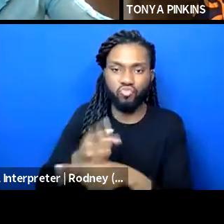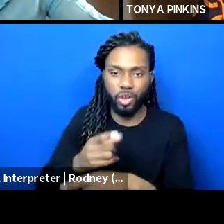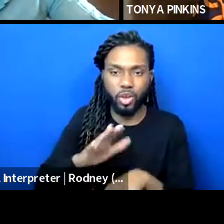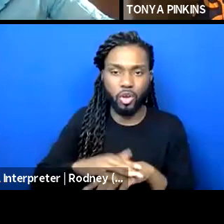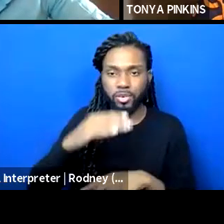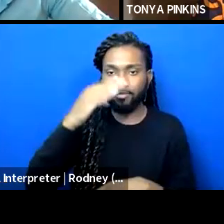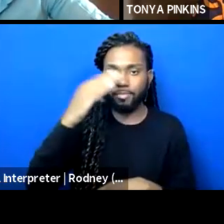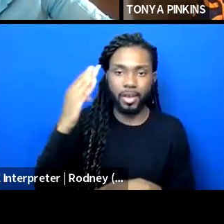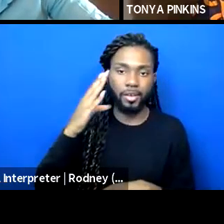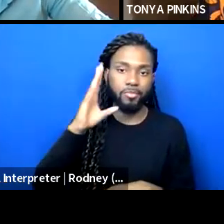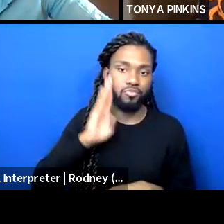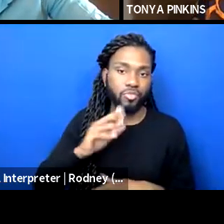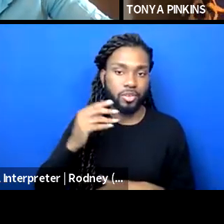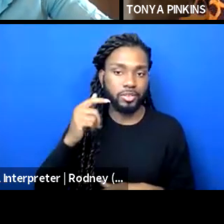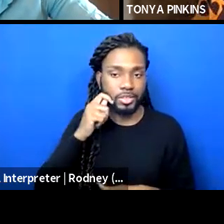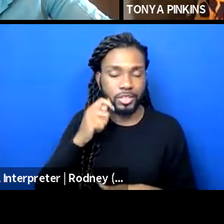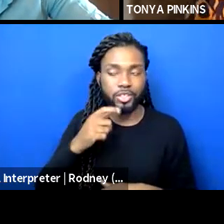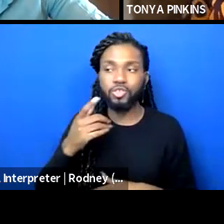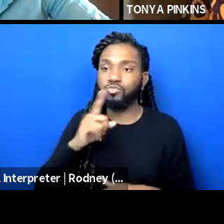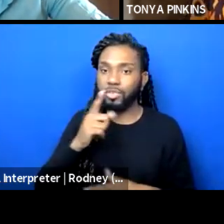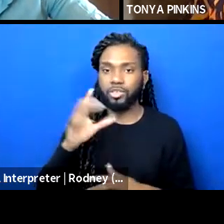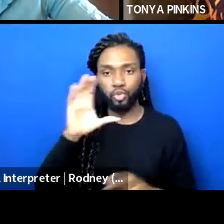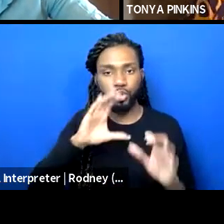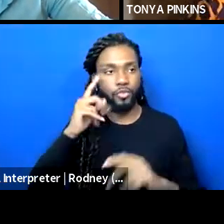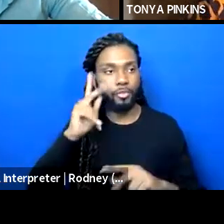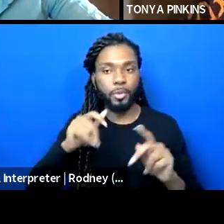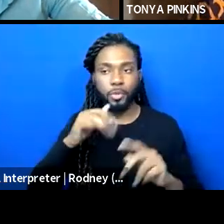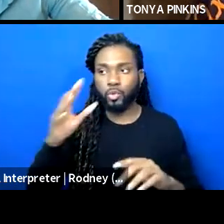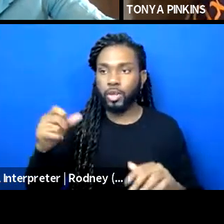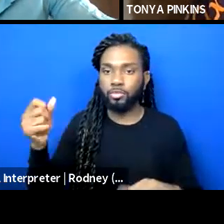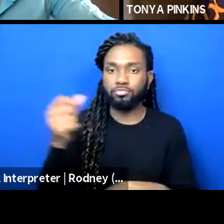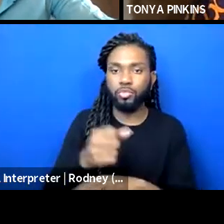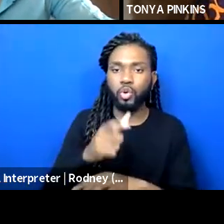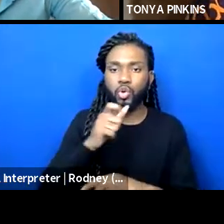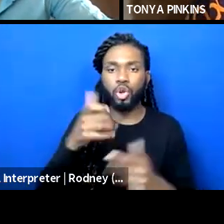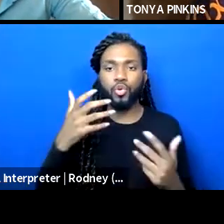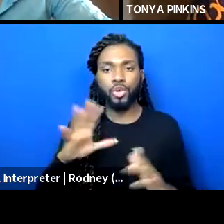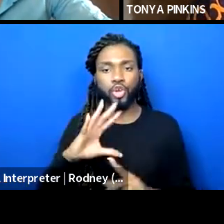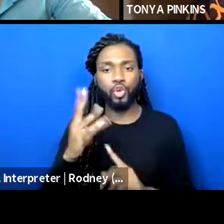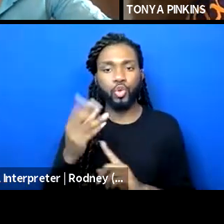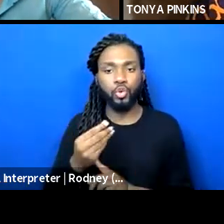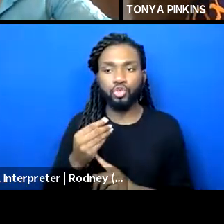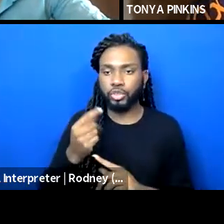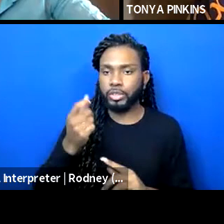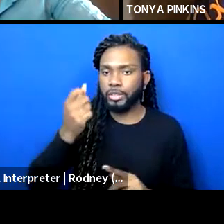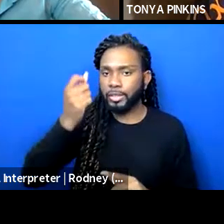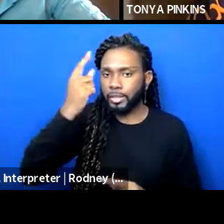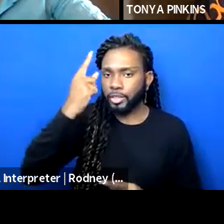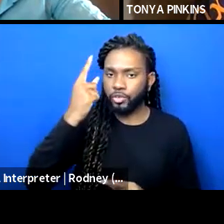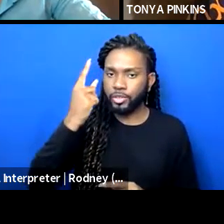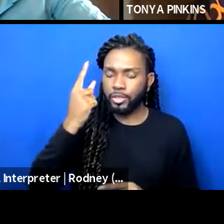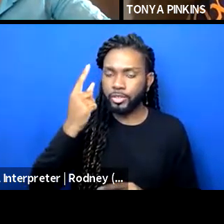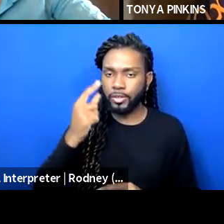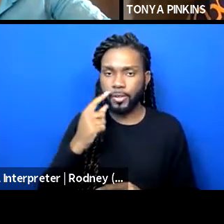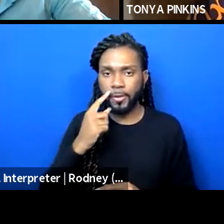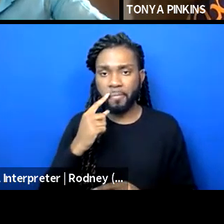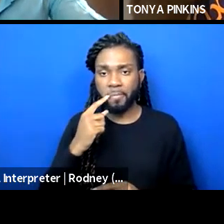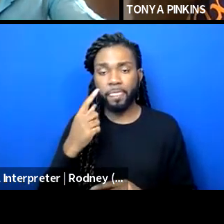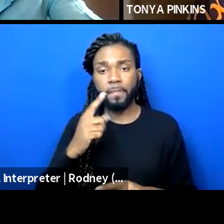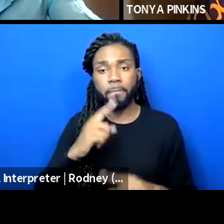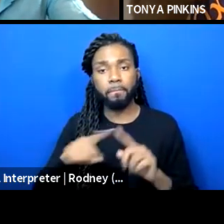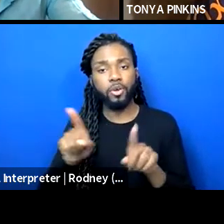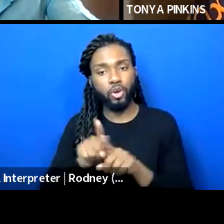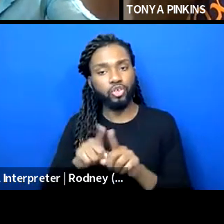your project who are already, you know, culturally literate and also